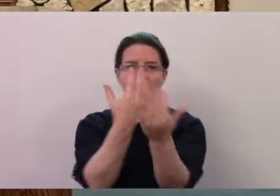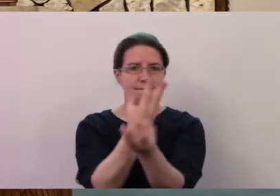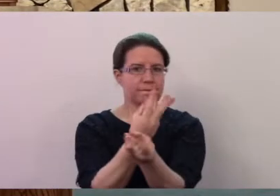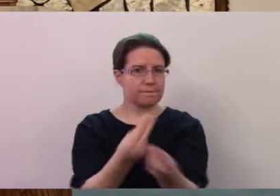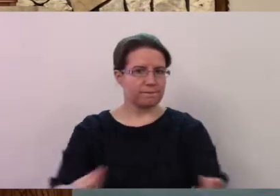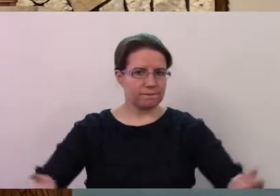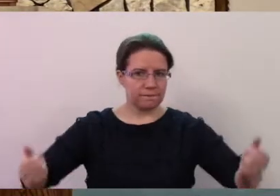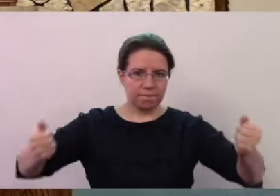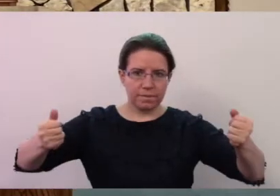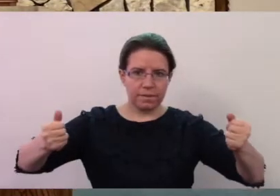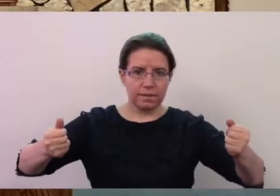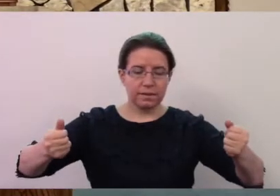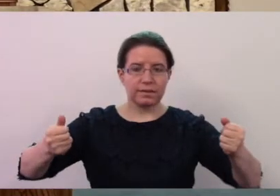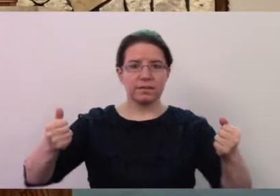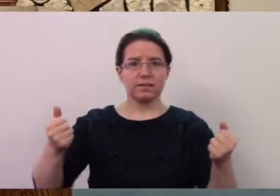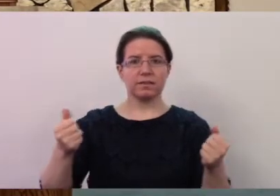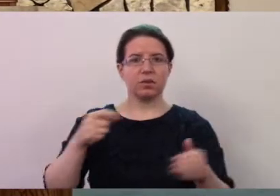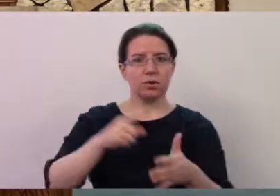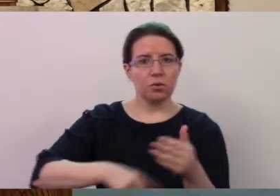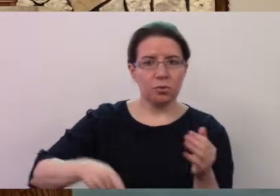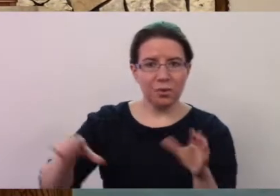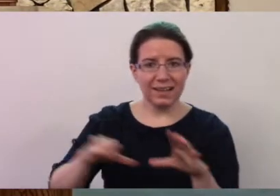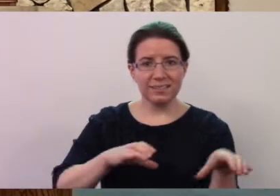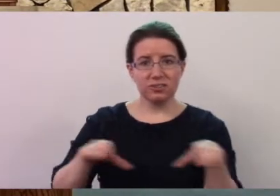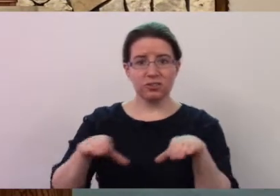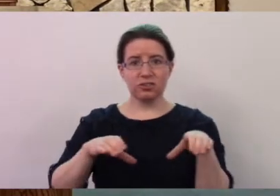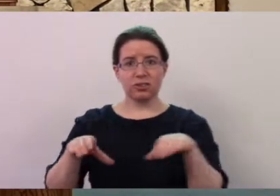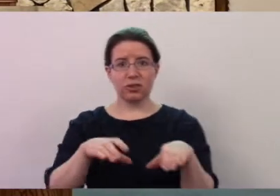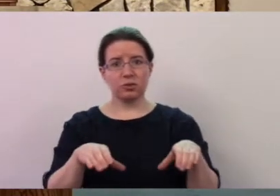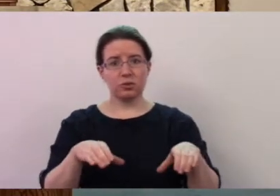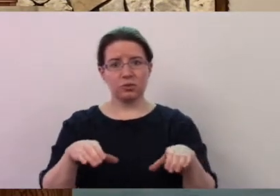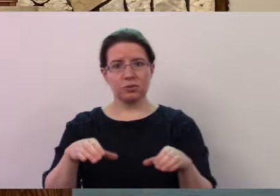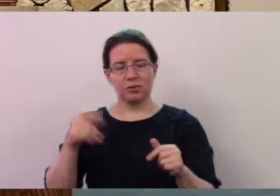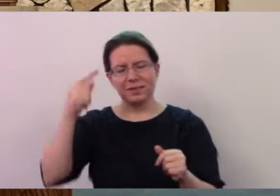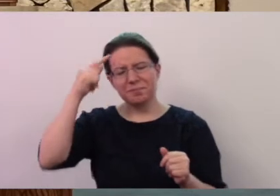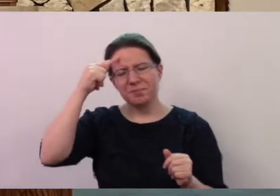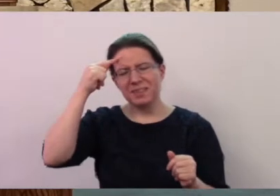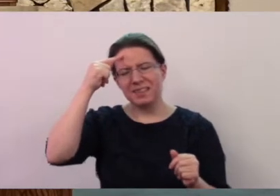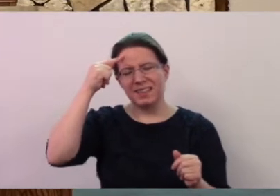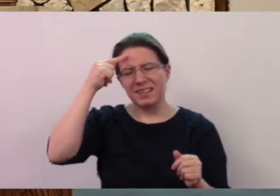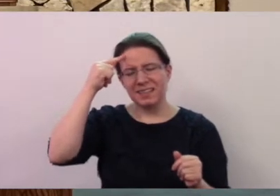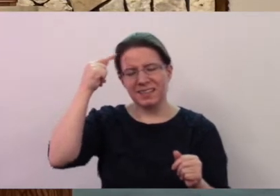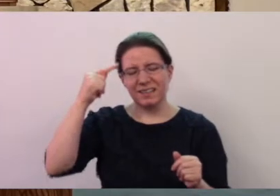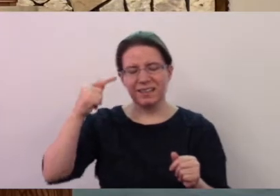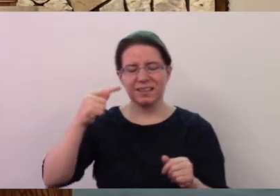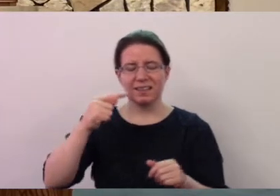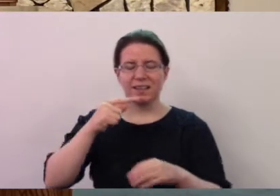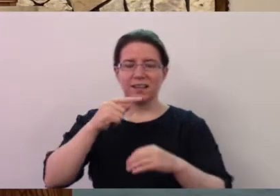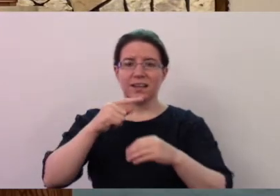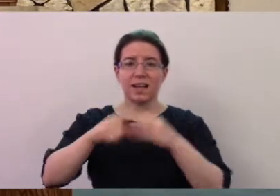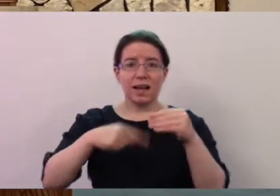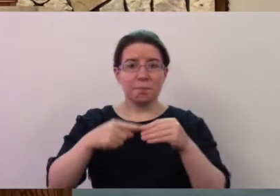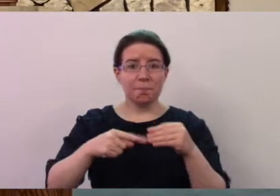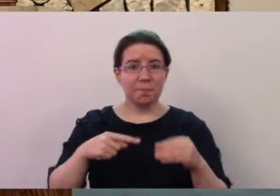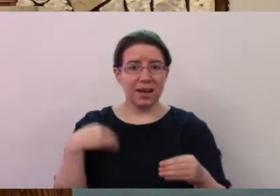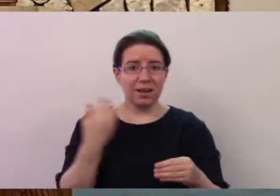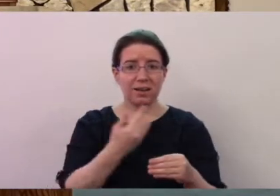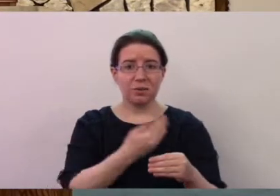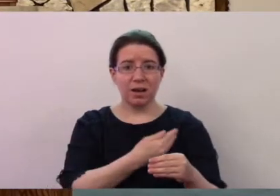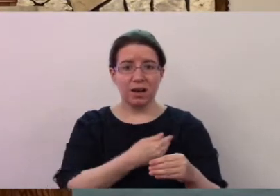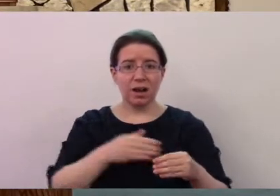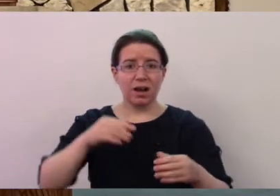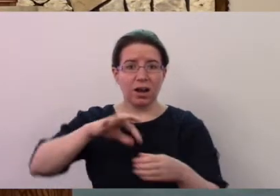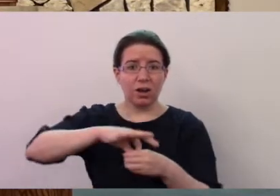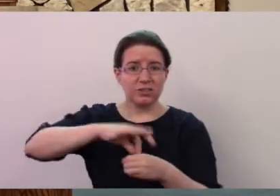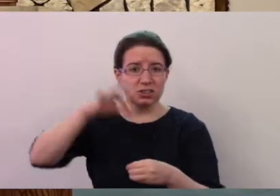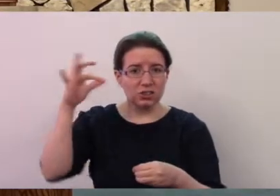time. So what we do, we need to be conscientious about our soul, our eternal part of our being,